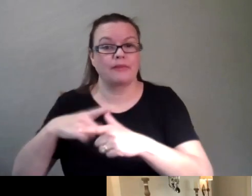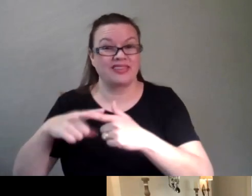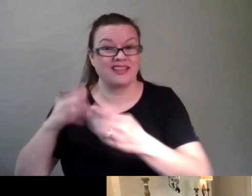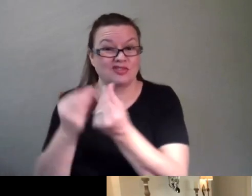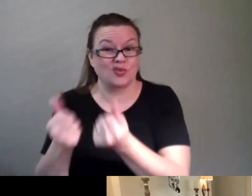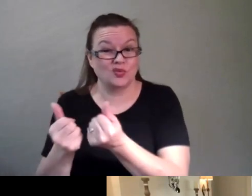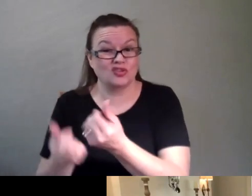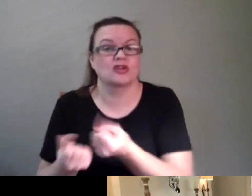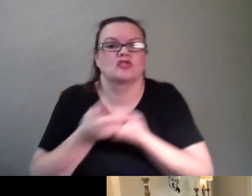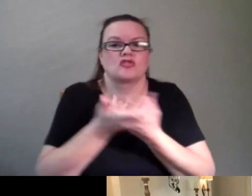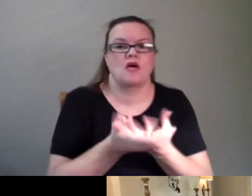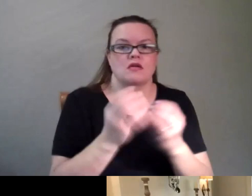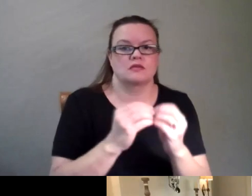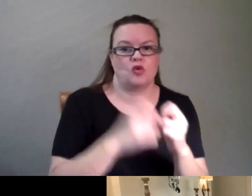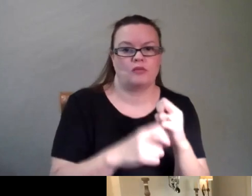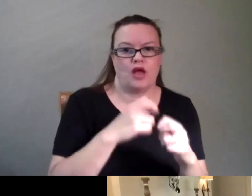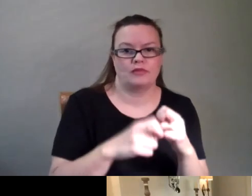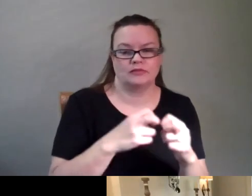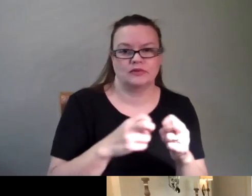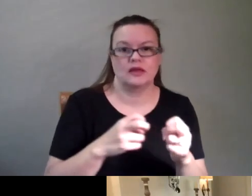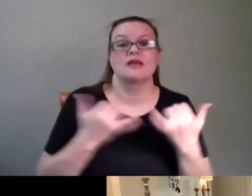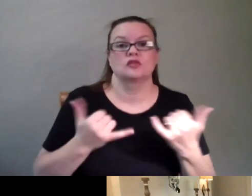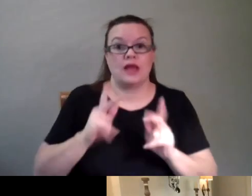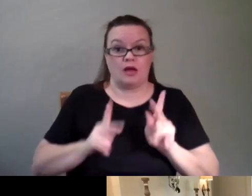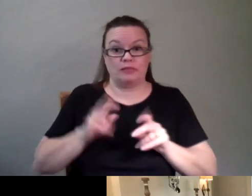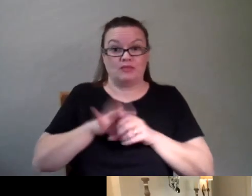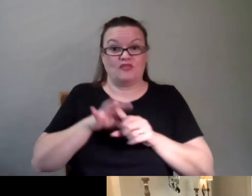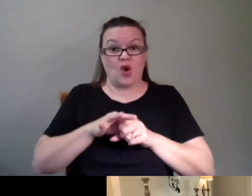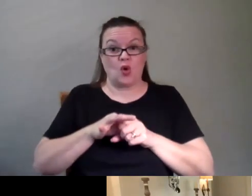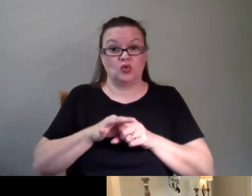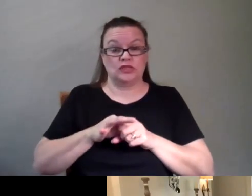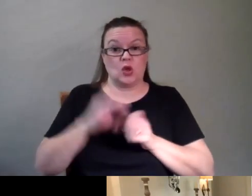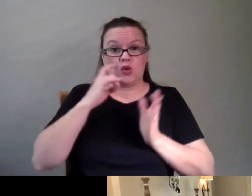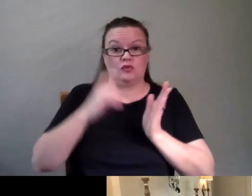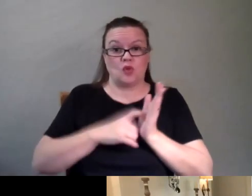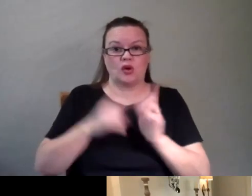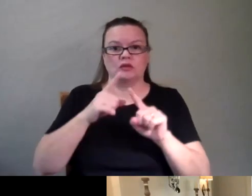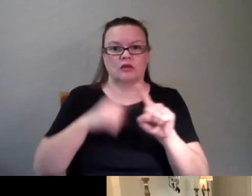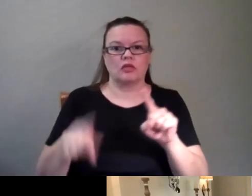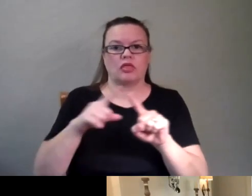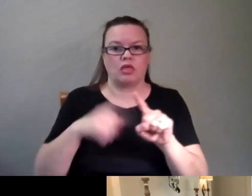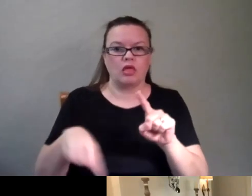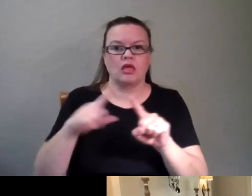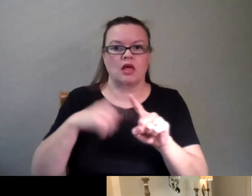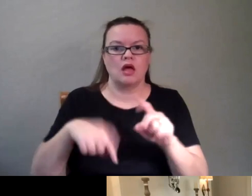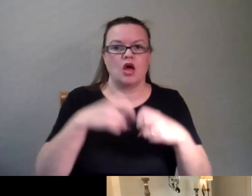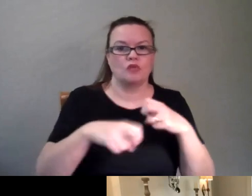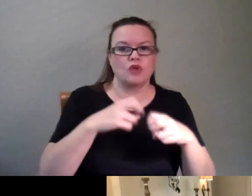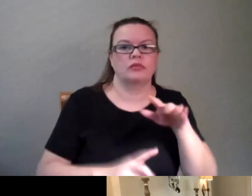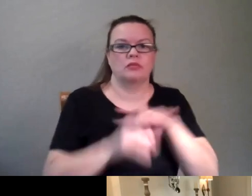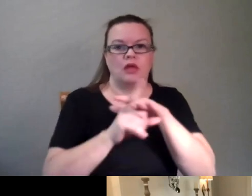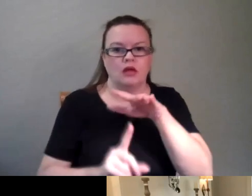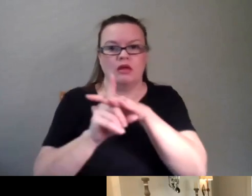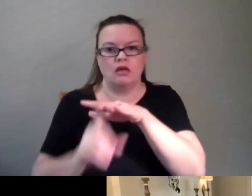creates a cynicism amongst the voters. And the one thing I have noticed over the years is that cynical